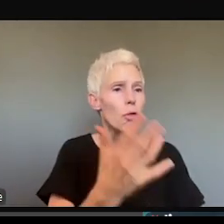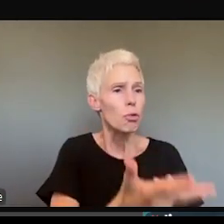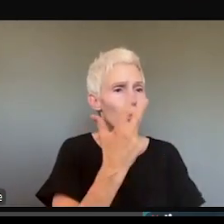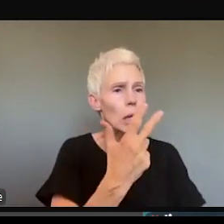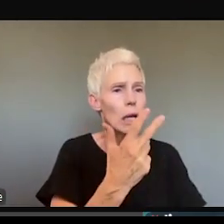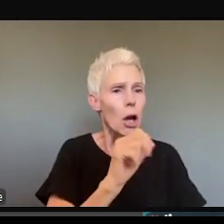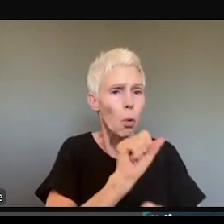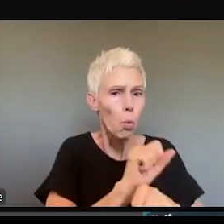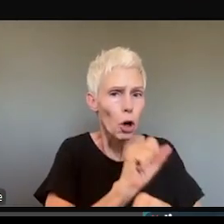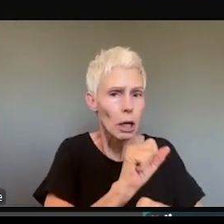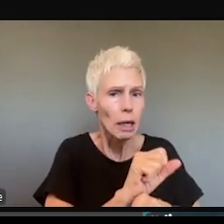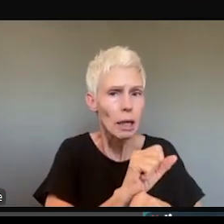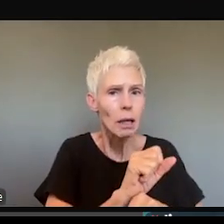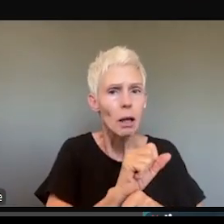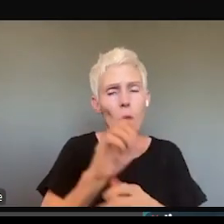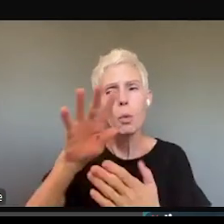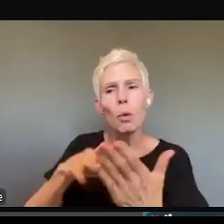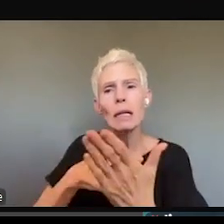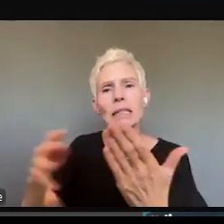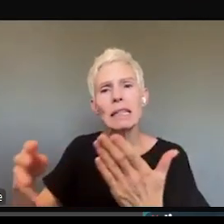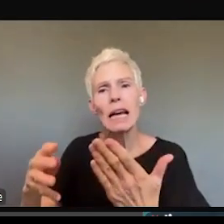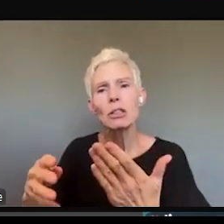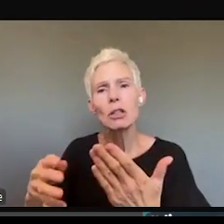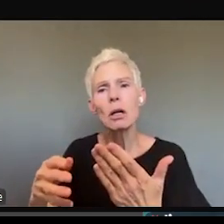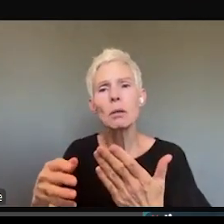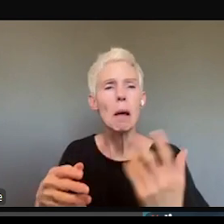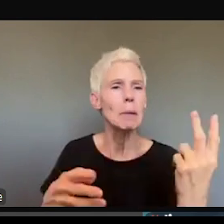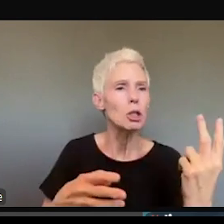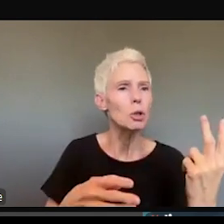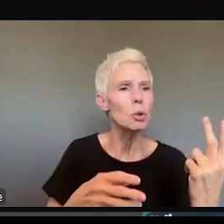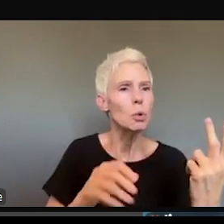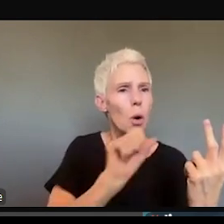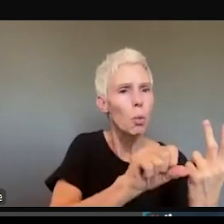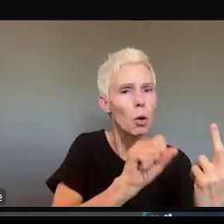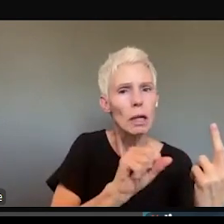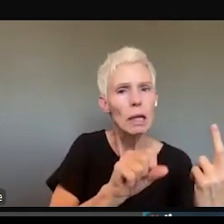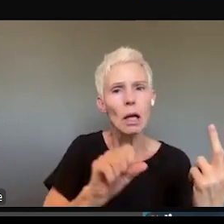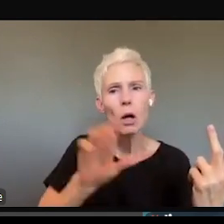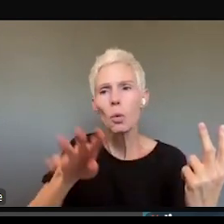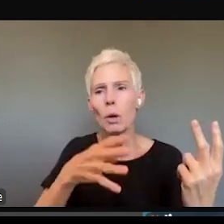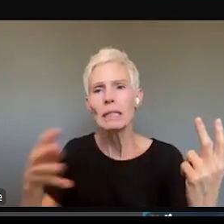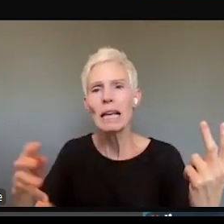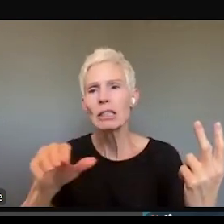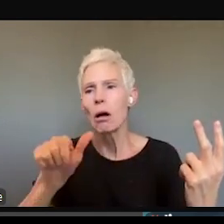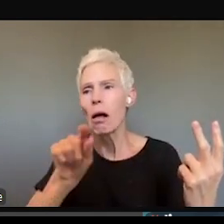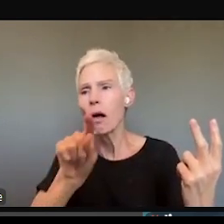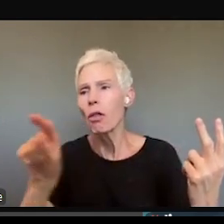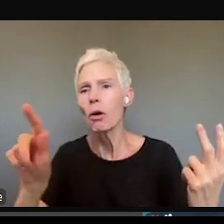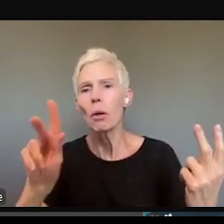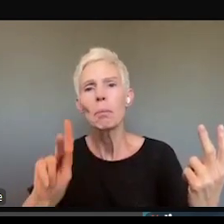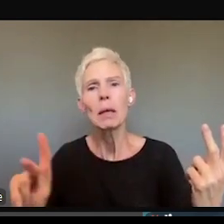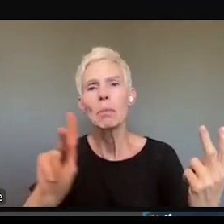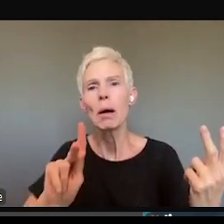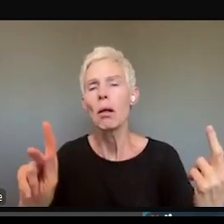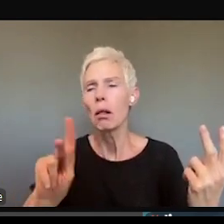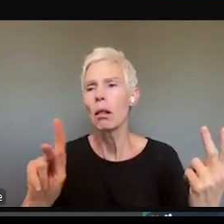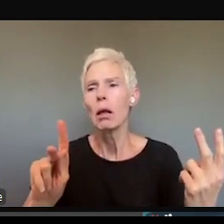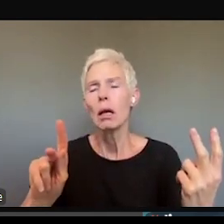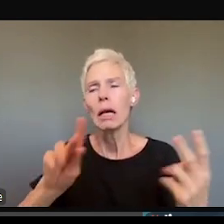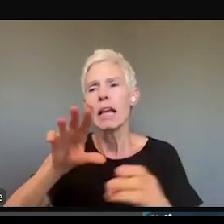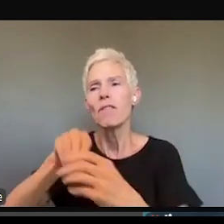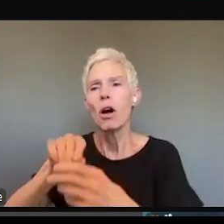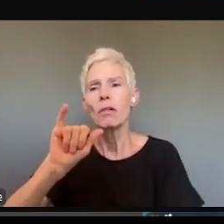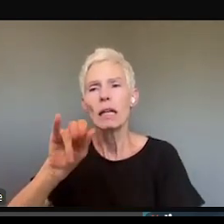working, we schedule a certain number. When 2 of them are working, we schedule a certain number. Always scheduling our intakes, of